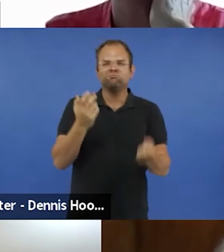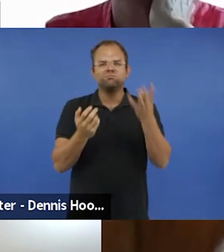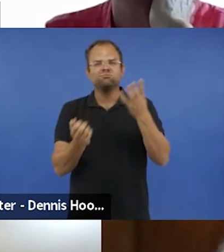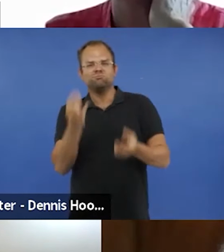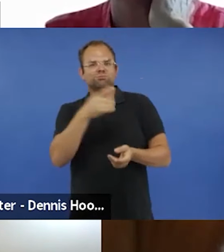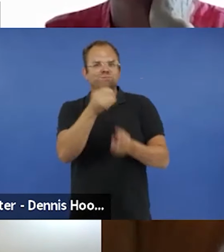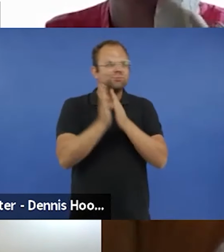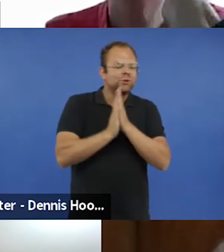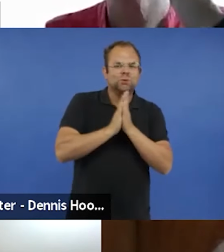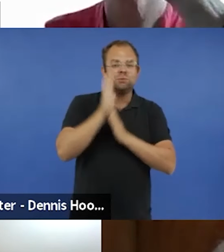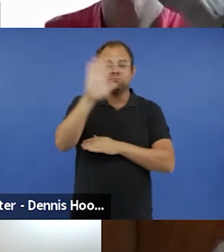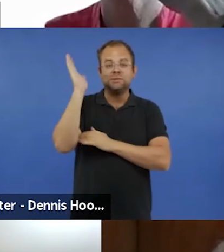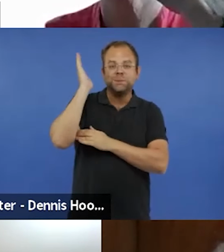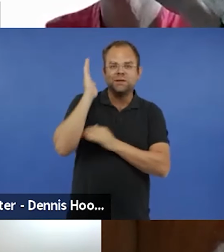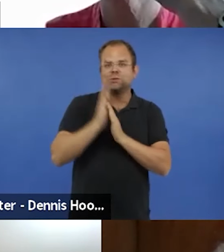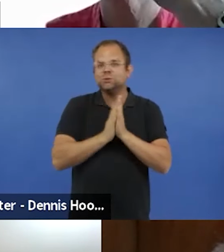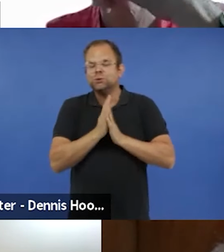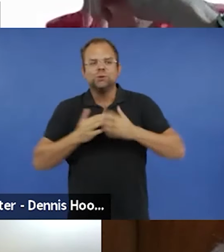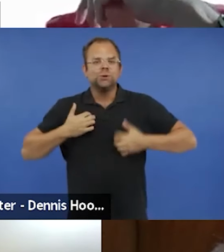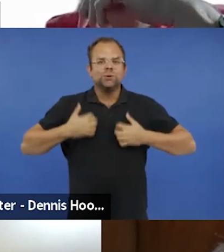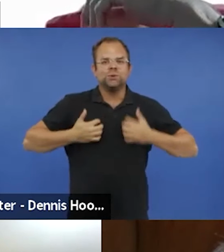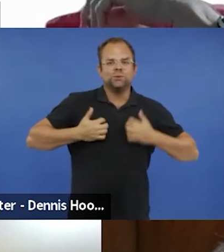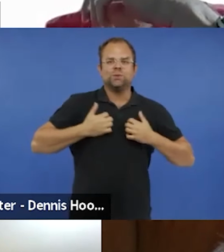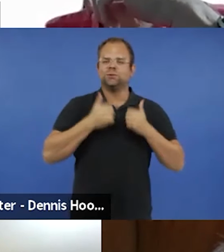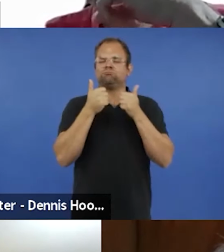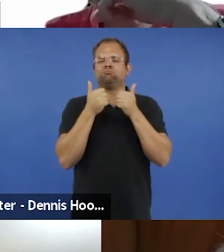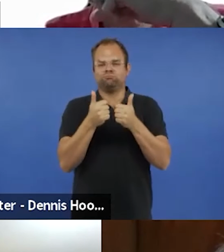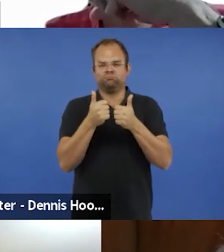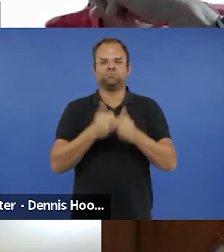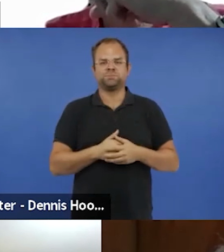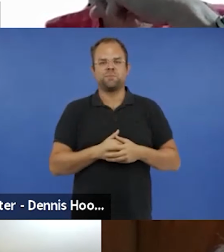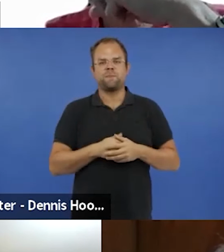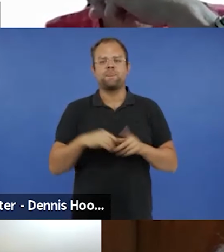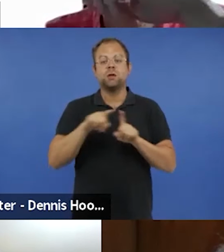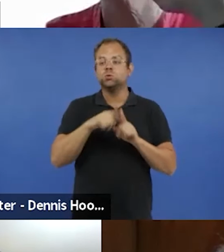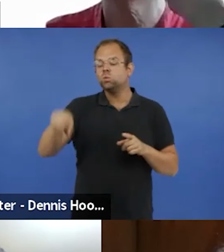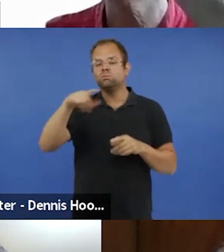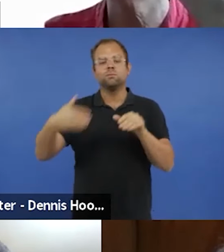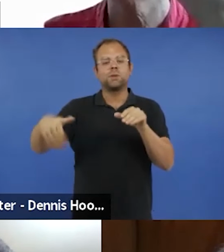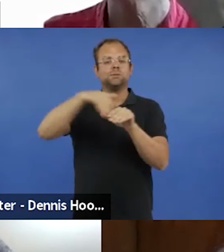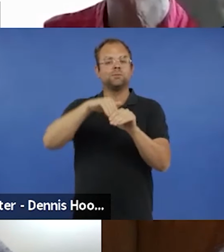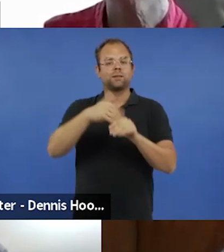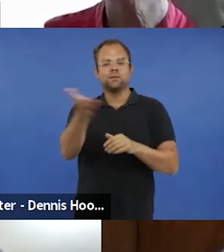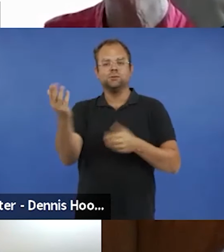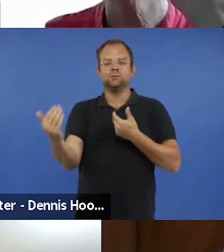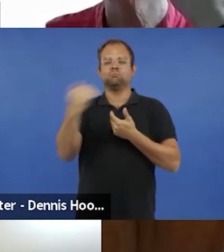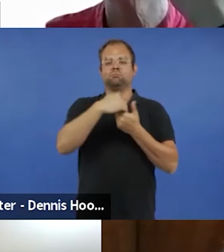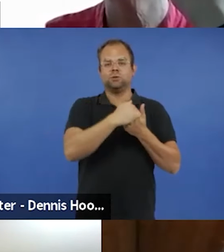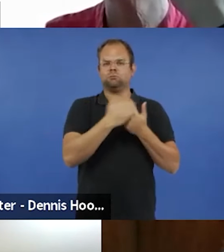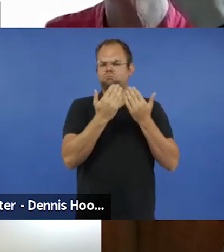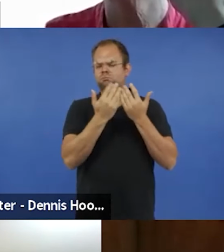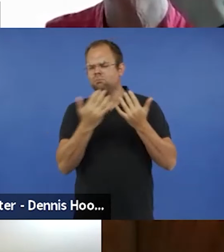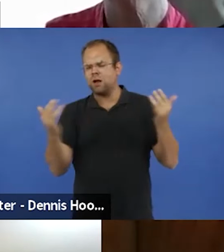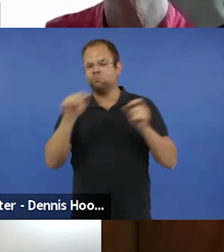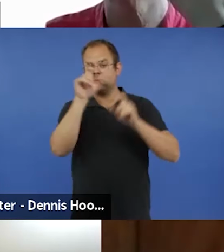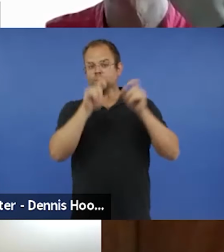and from the participant community. There were so many people registered. So we're happy to we will share the recording